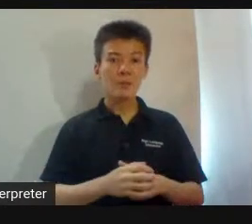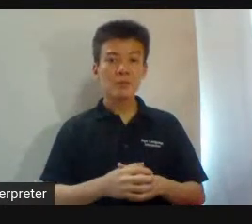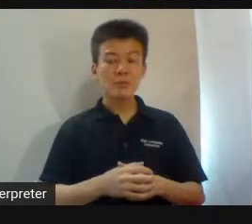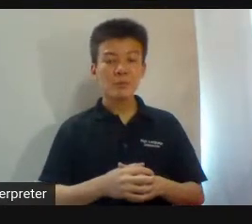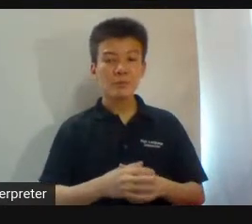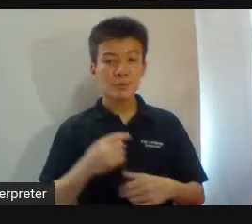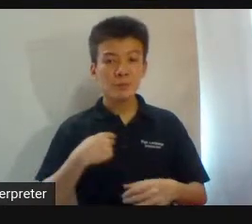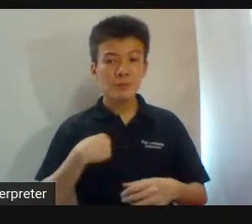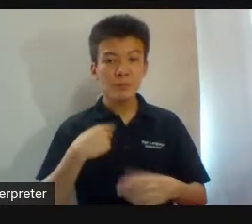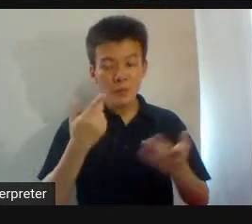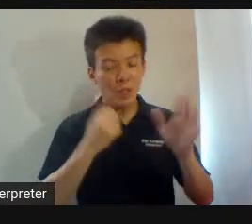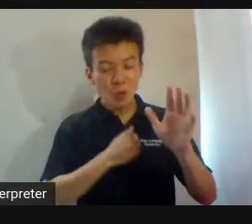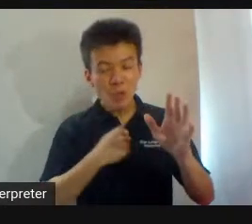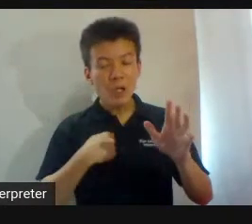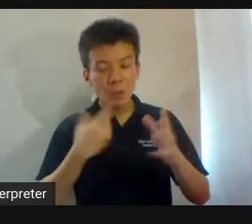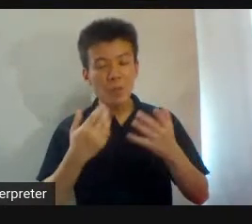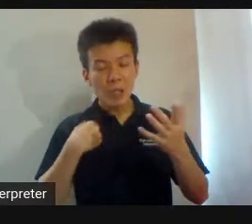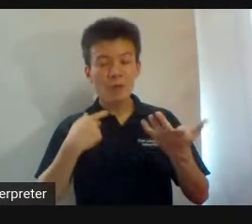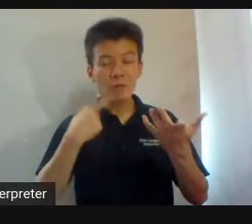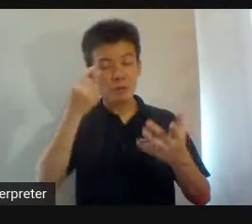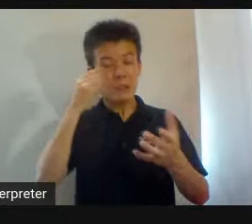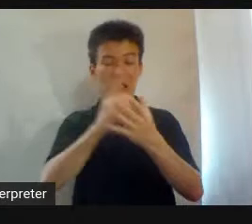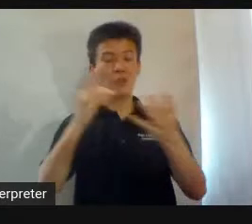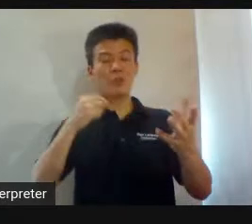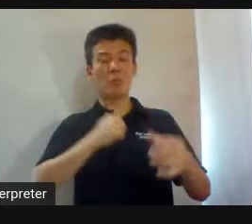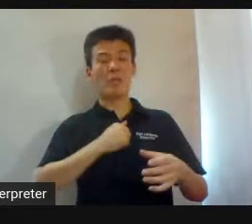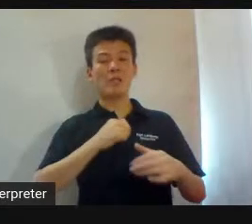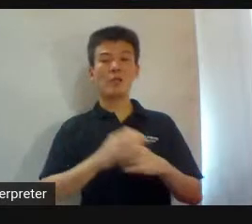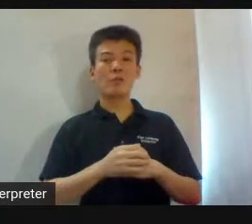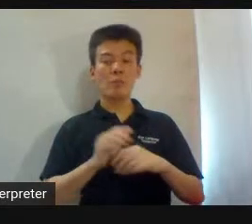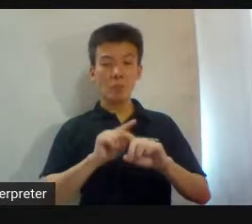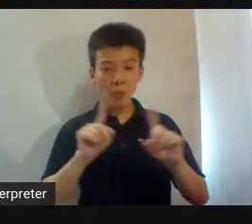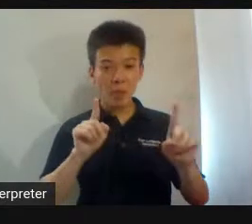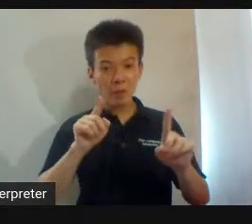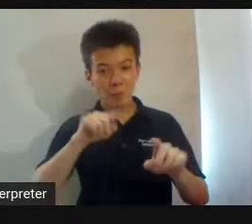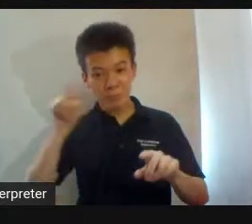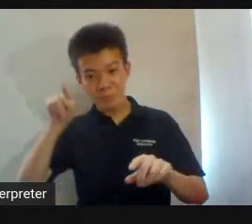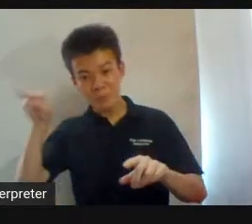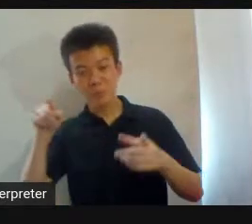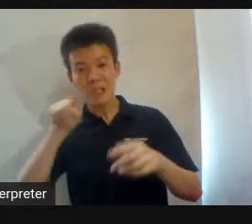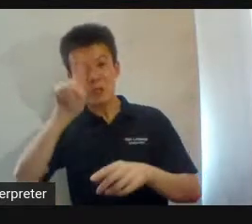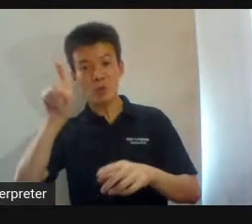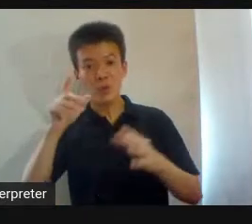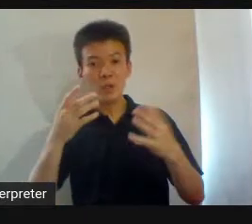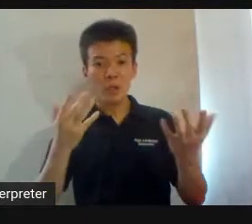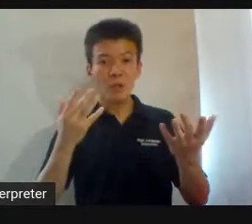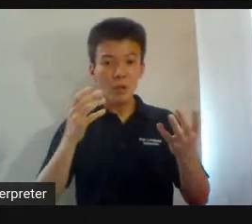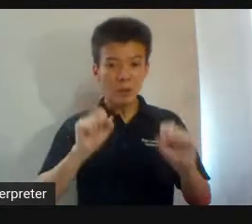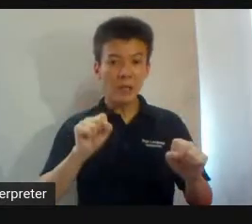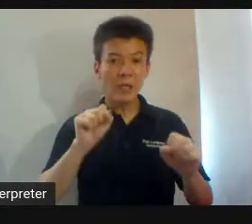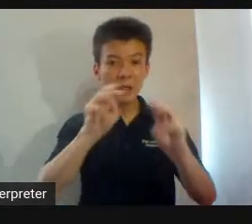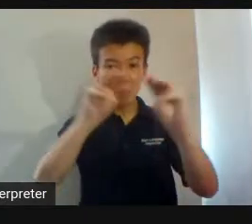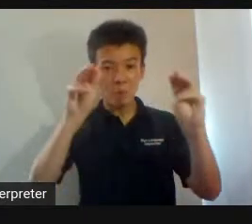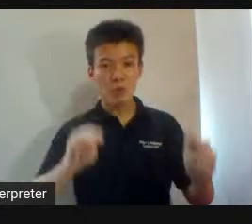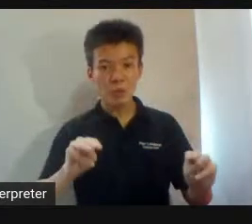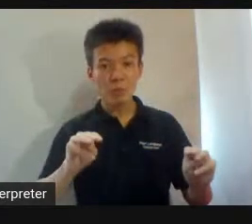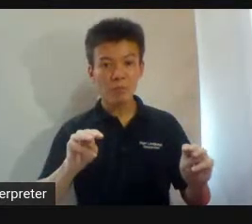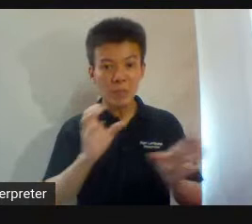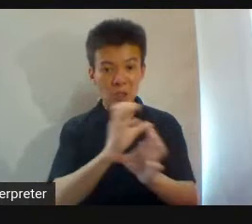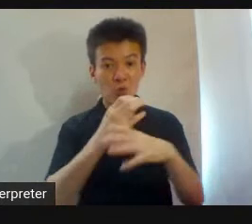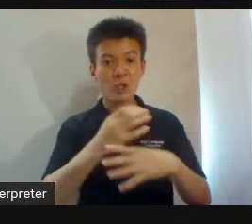think, I think I might have distracted myself, but going back to the question, how can museums